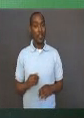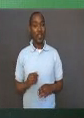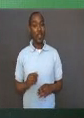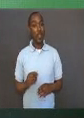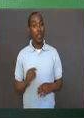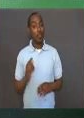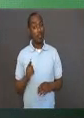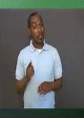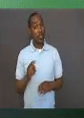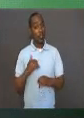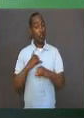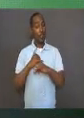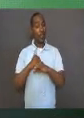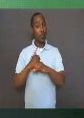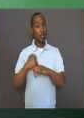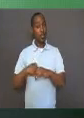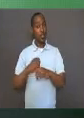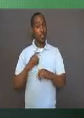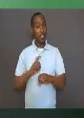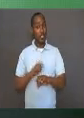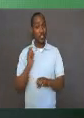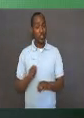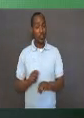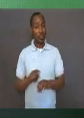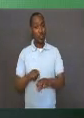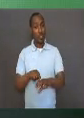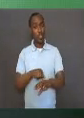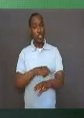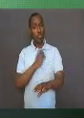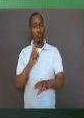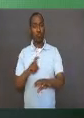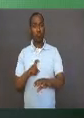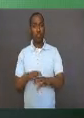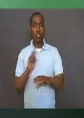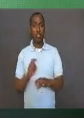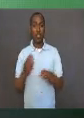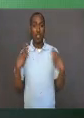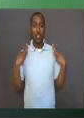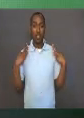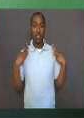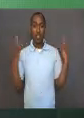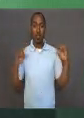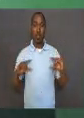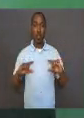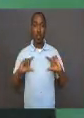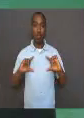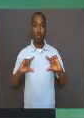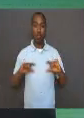at protecting ourselves, the longer and healthier our lives will